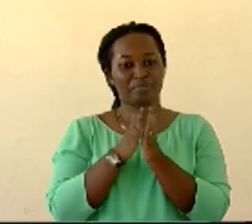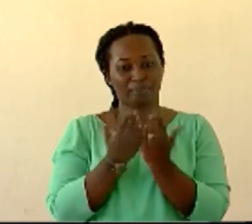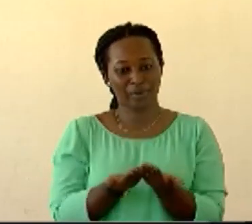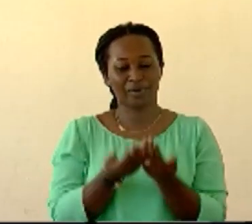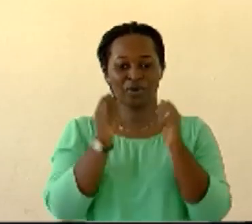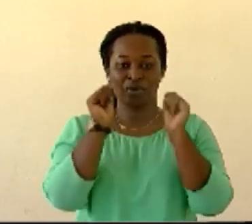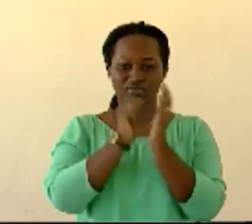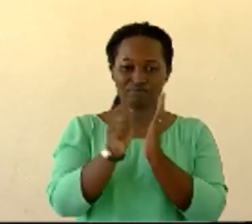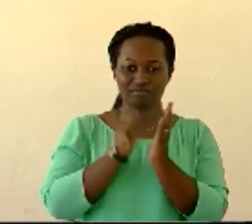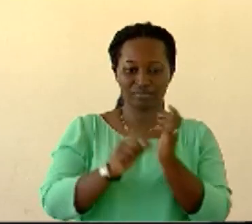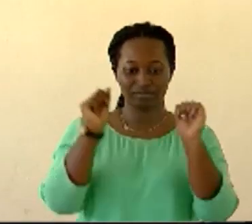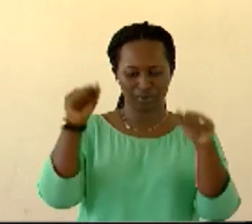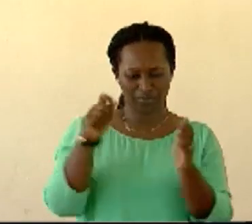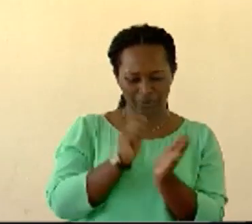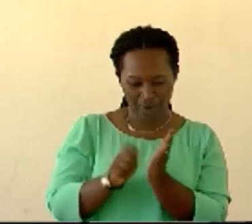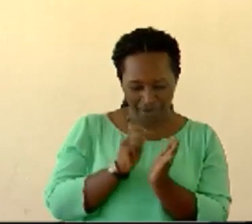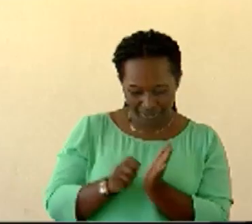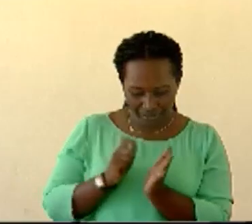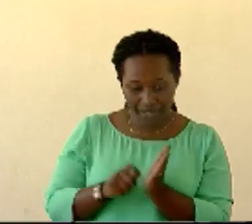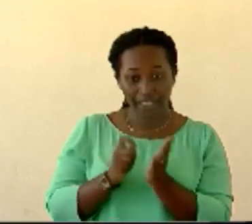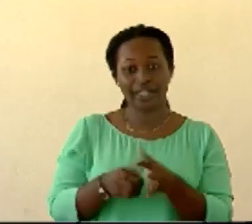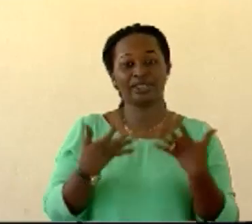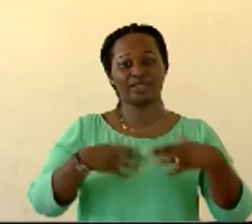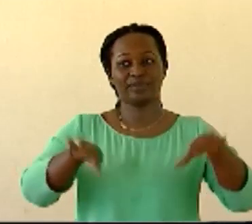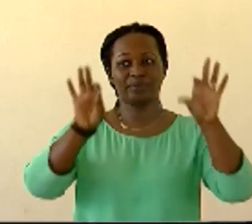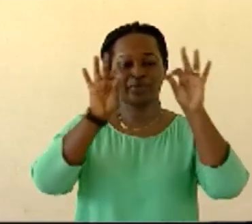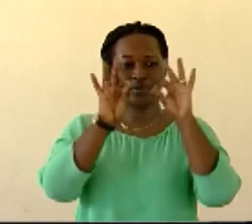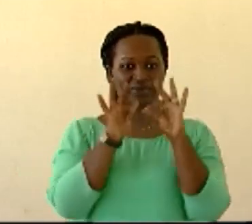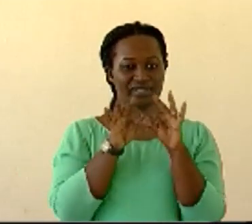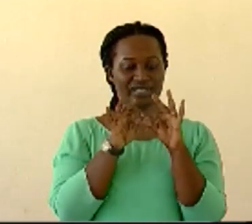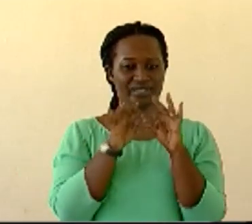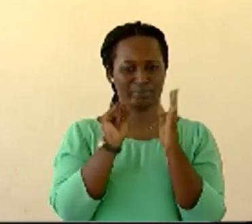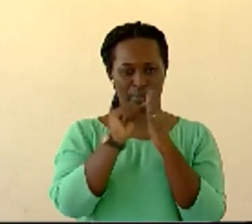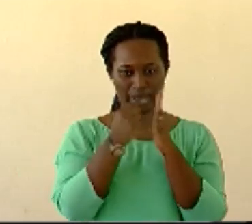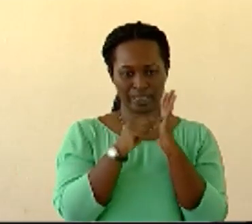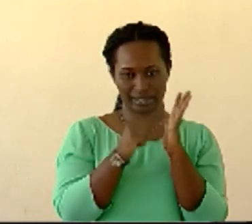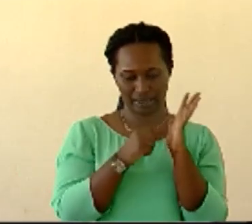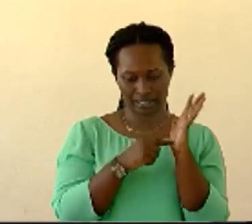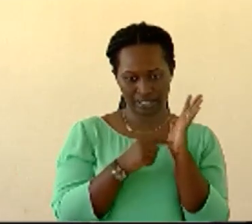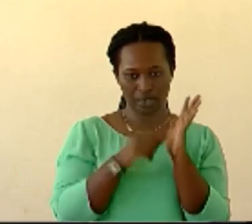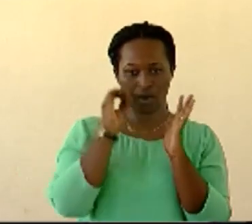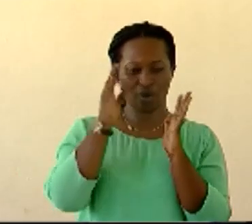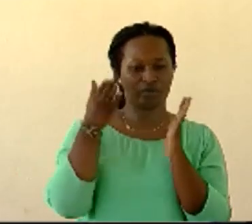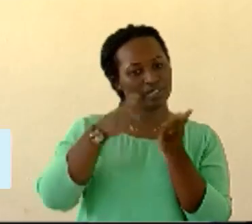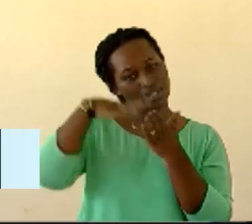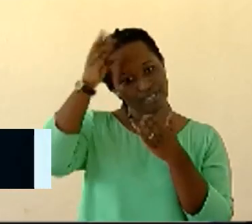you can write down important points of this